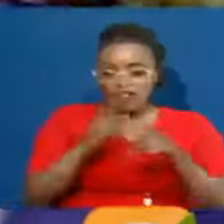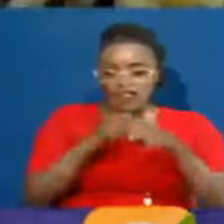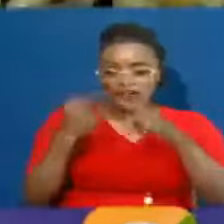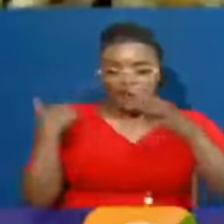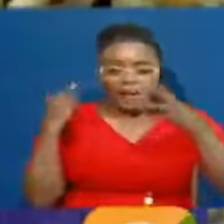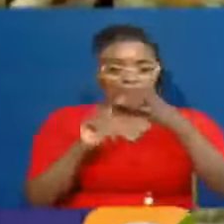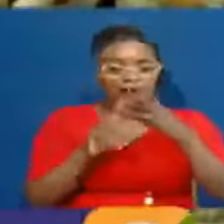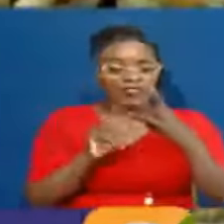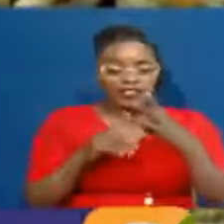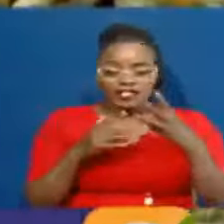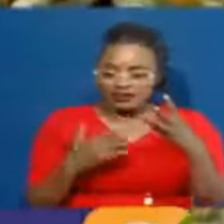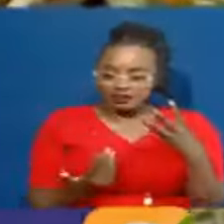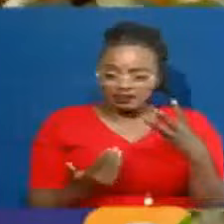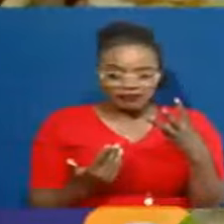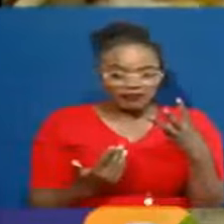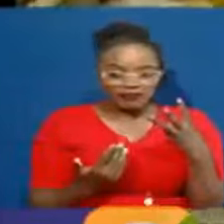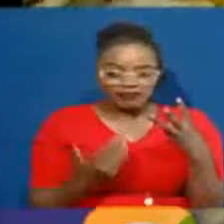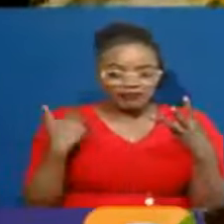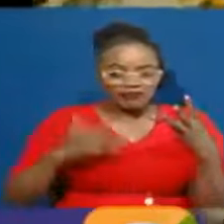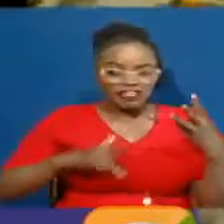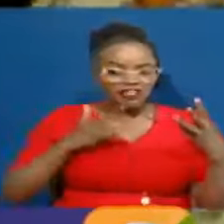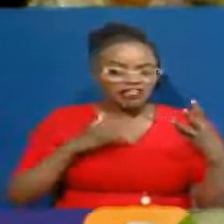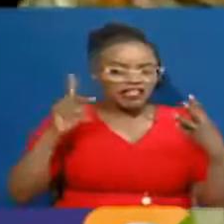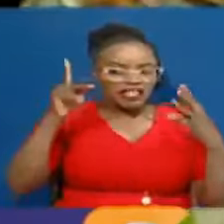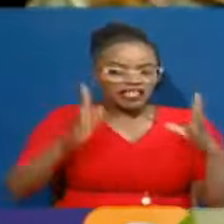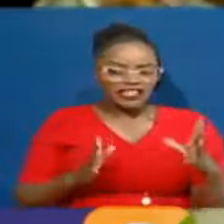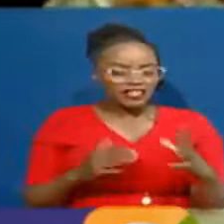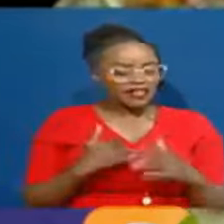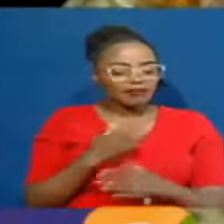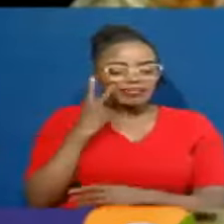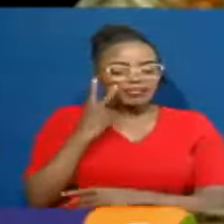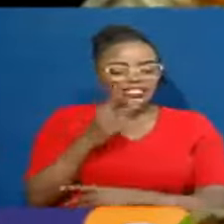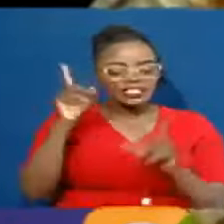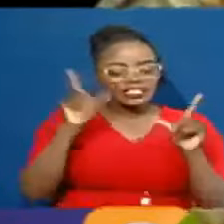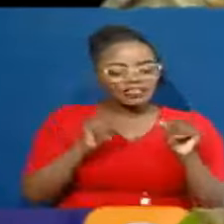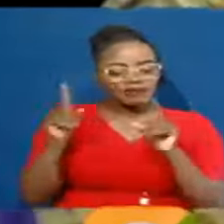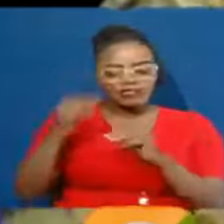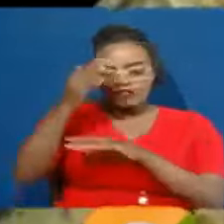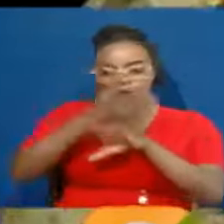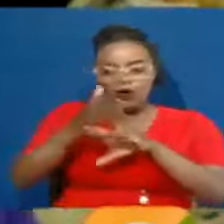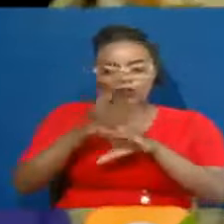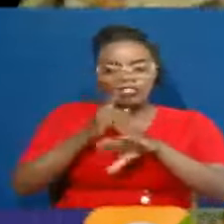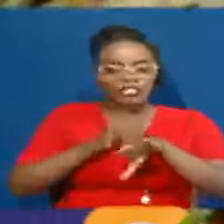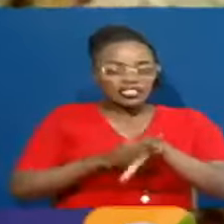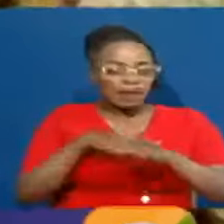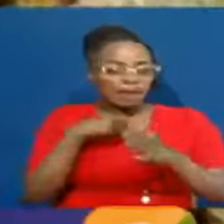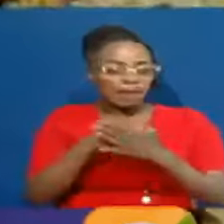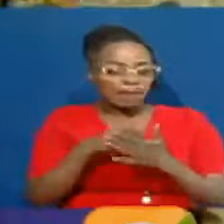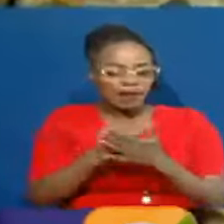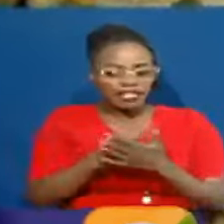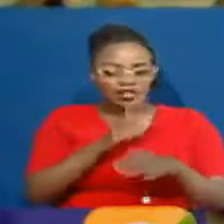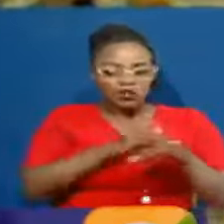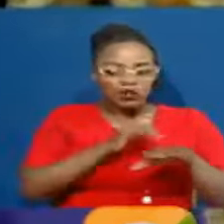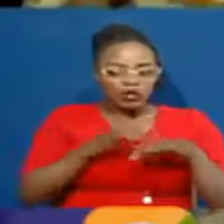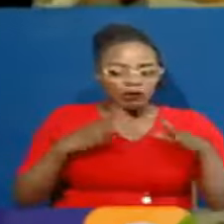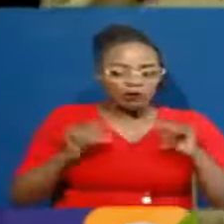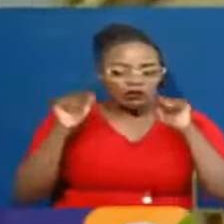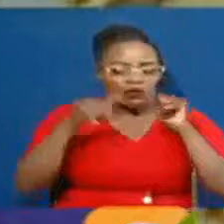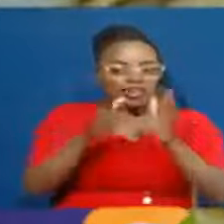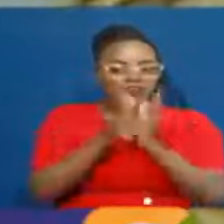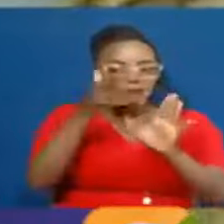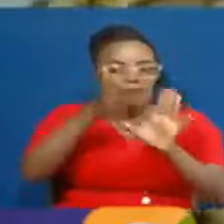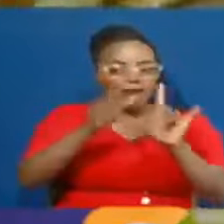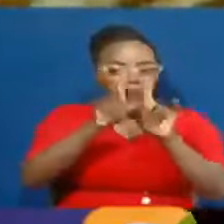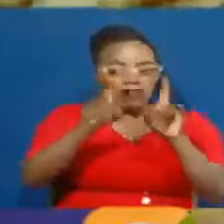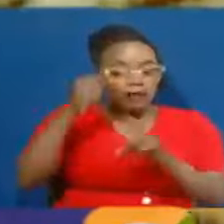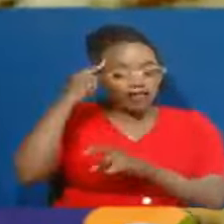three, I feel like Kenyans have been taken for granted. Why did we waste a lot of money and time to call people for public participation?